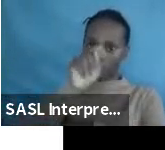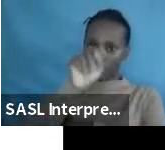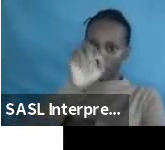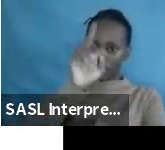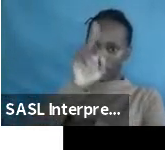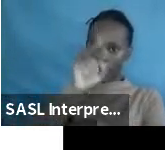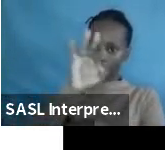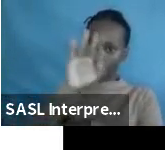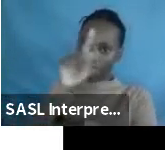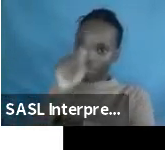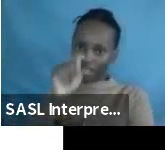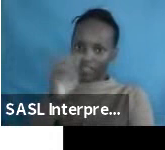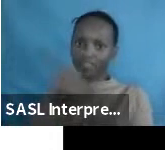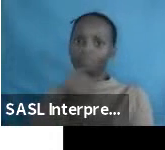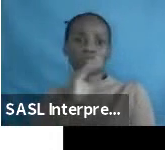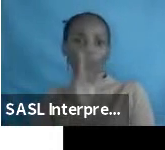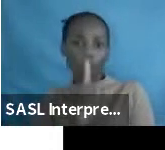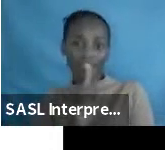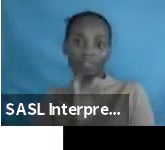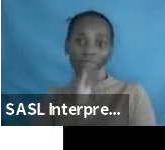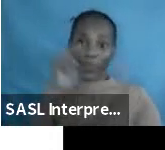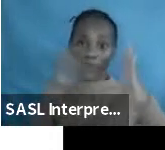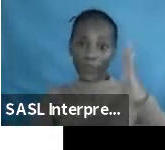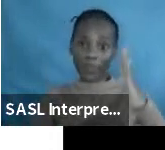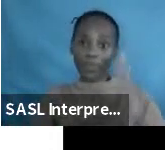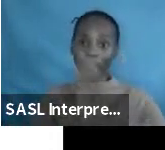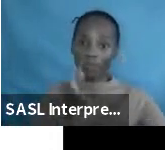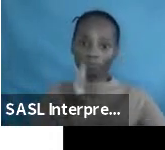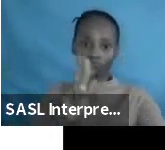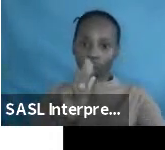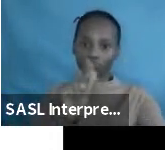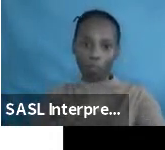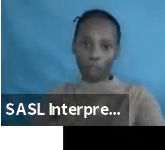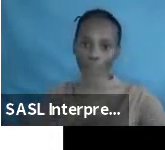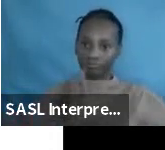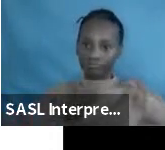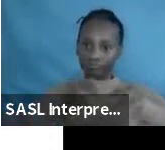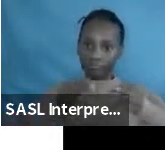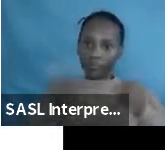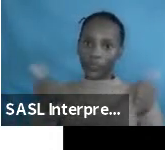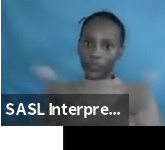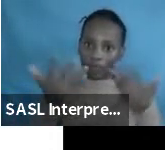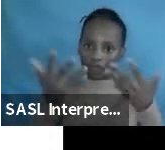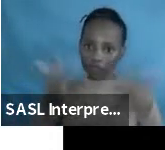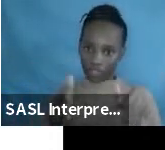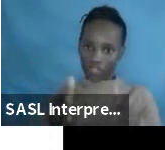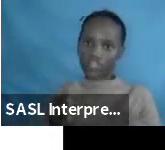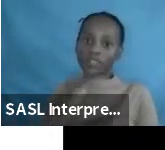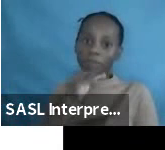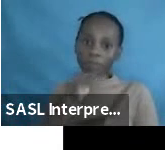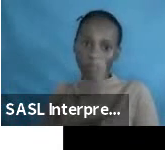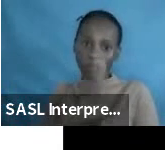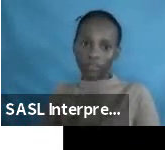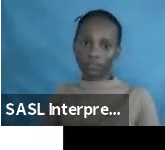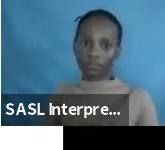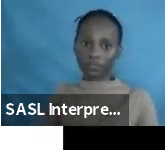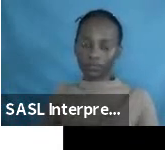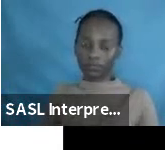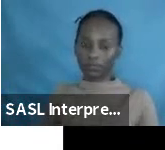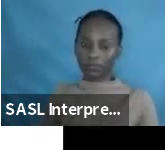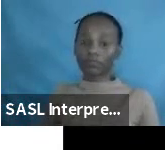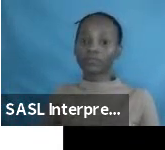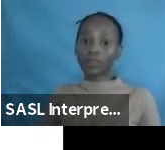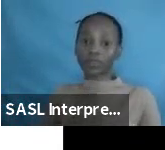of these things because they have already been explained as to what counterfeits are. There are different types of